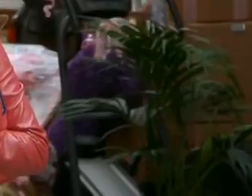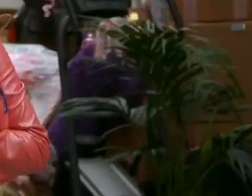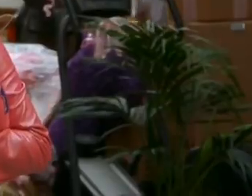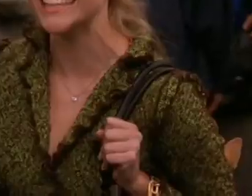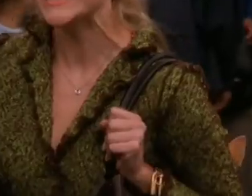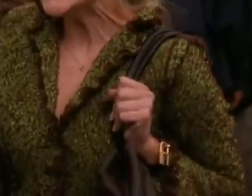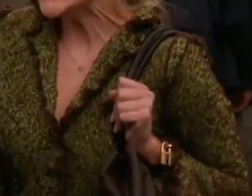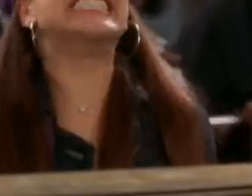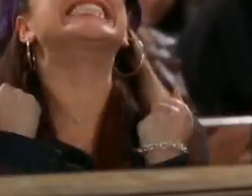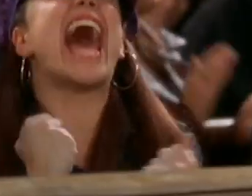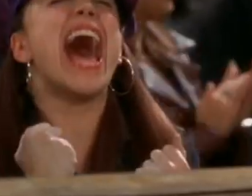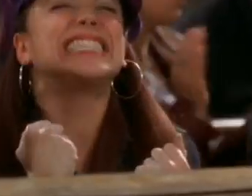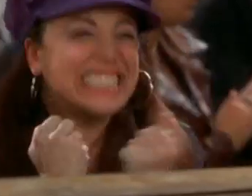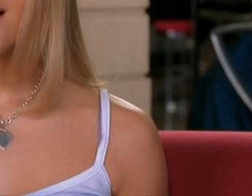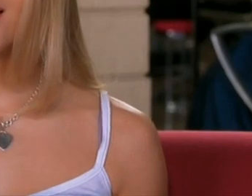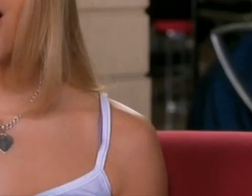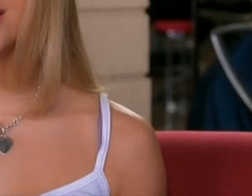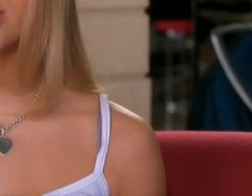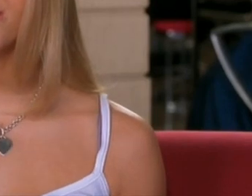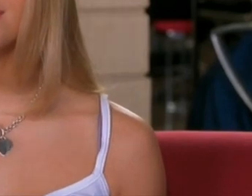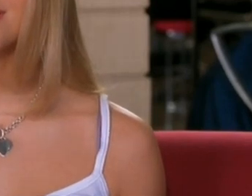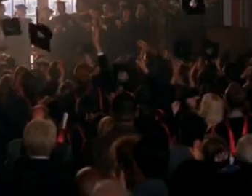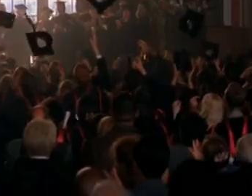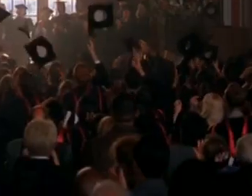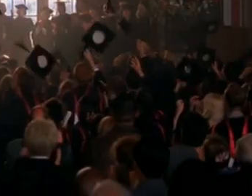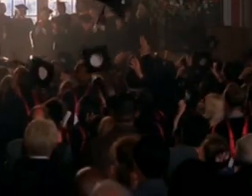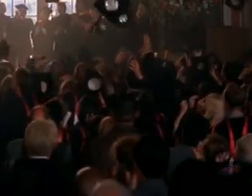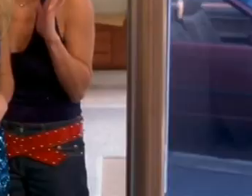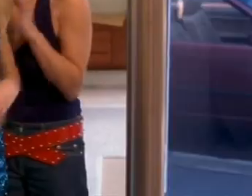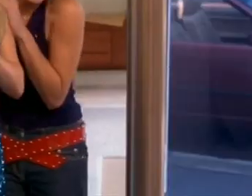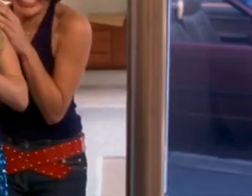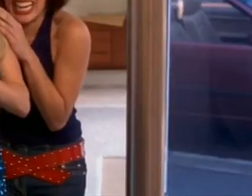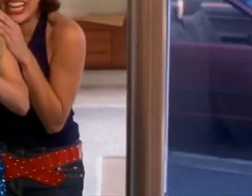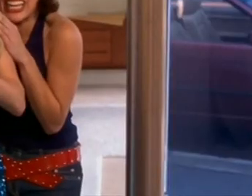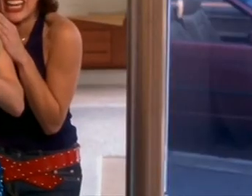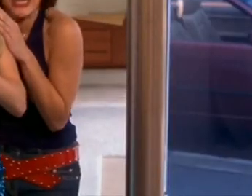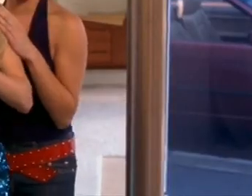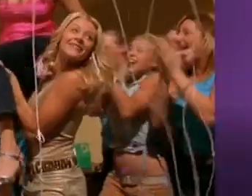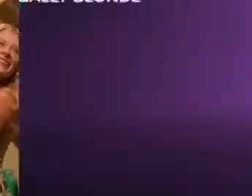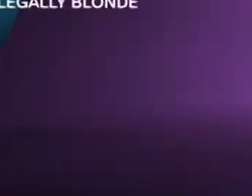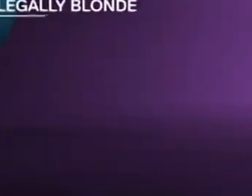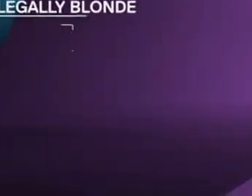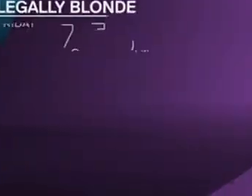This is what I need to become to be serious. A law student. We're excited as well.